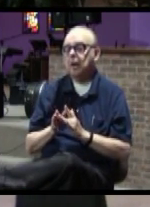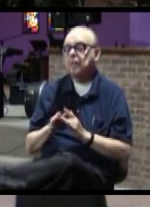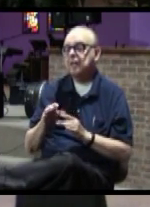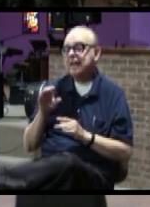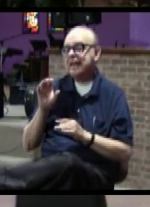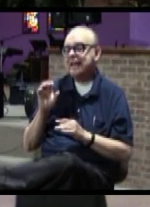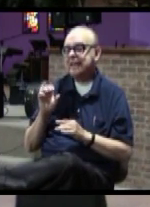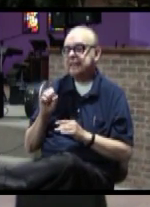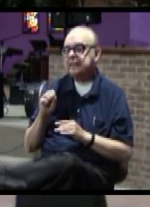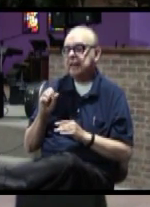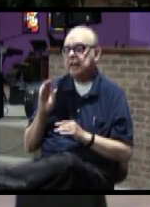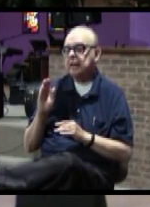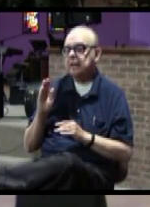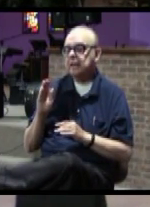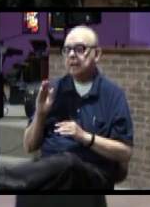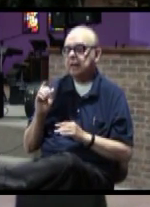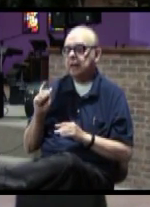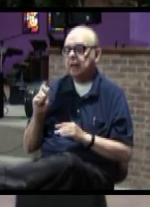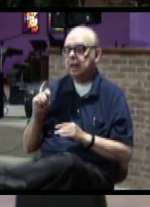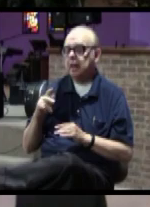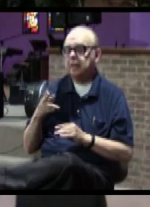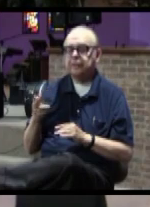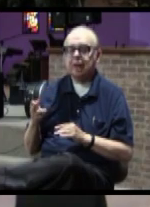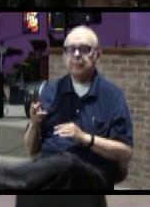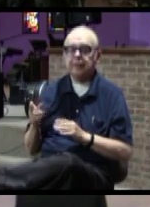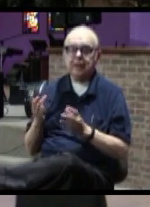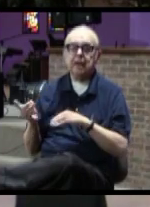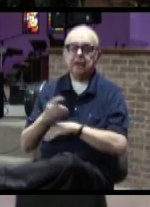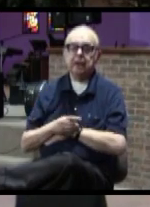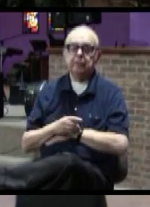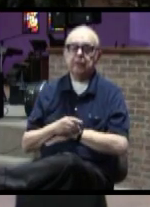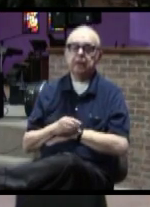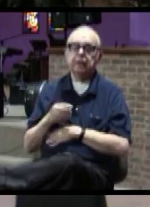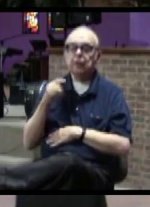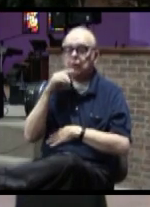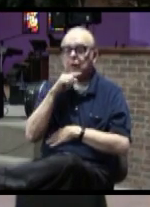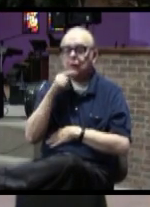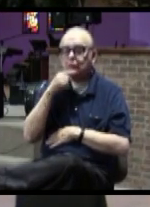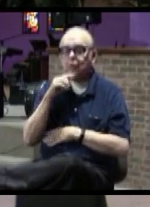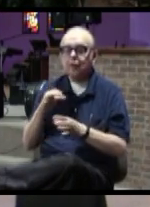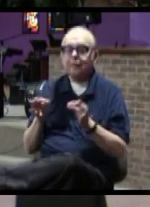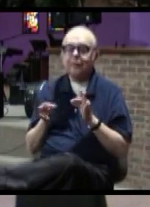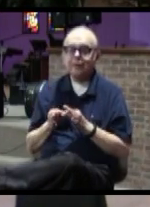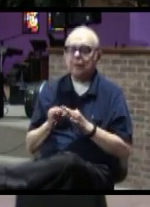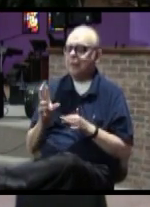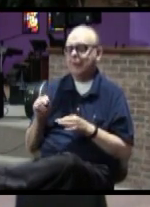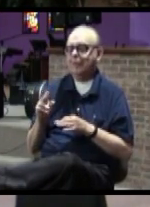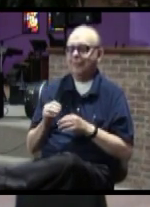tell you where Jesus was on the Sabbath day? Out in a cornfield eating corn.